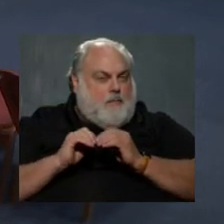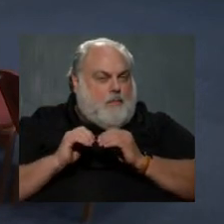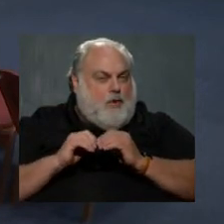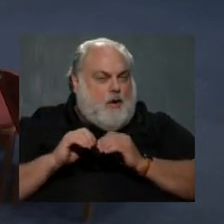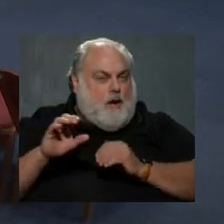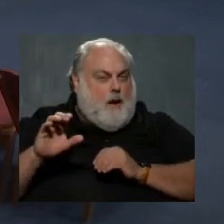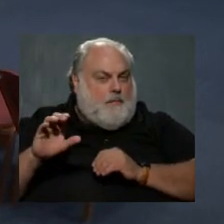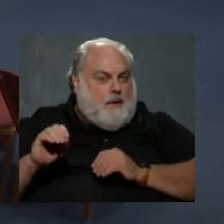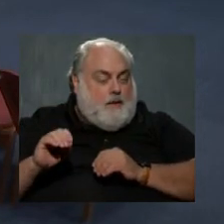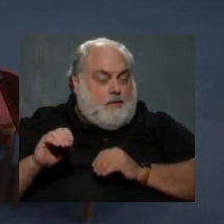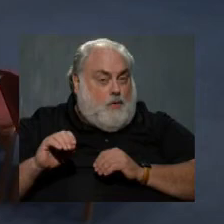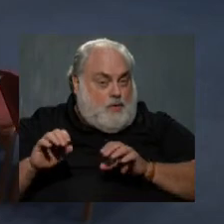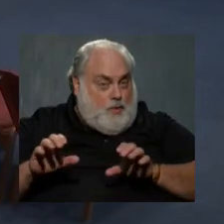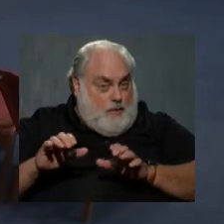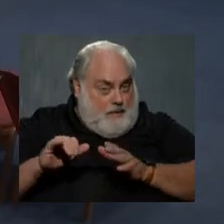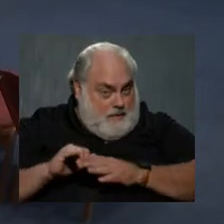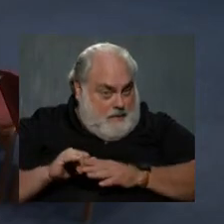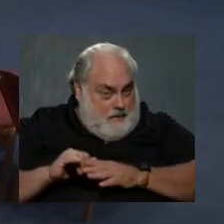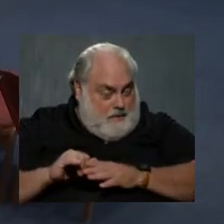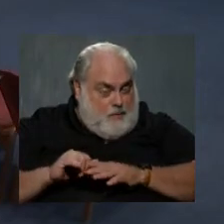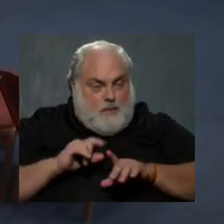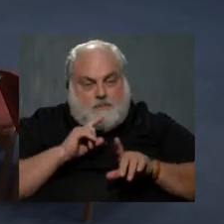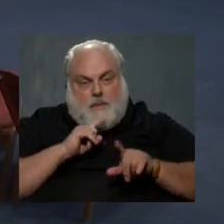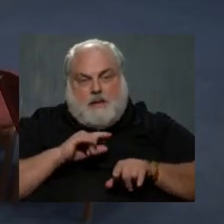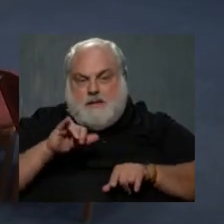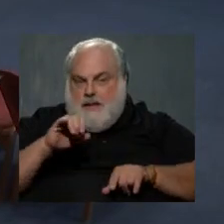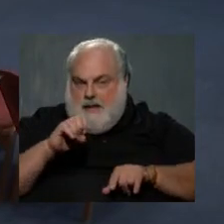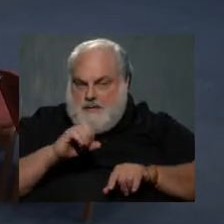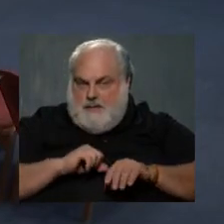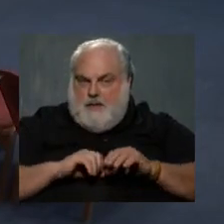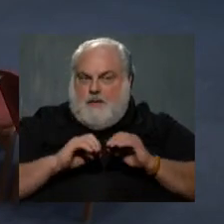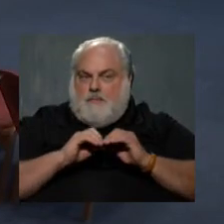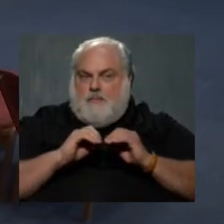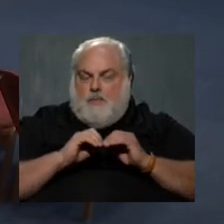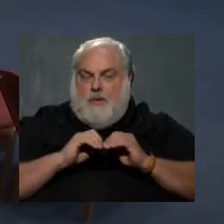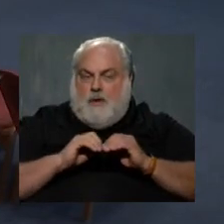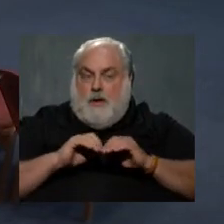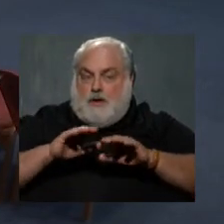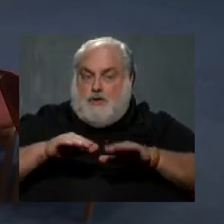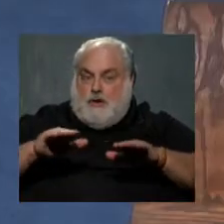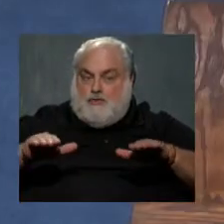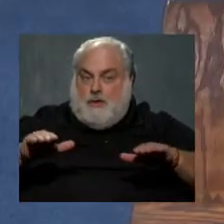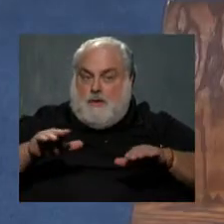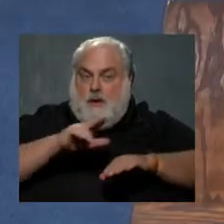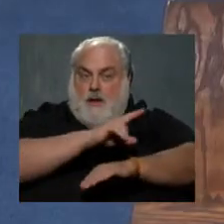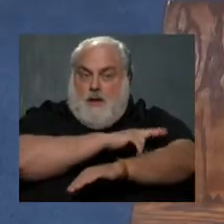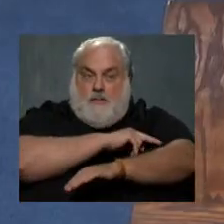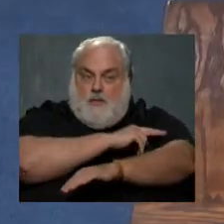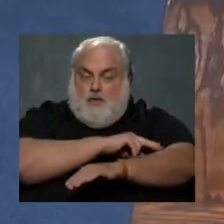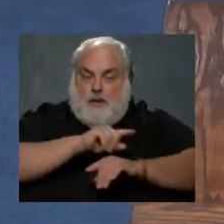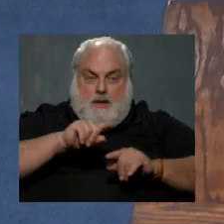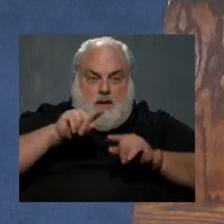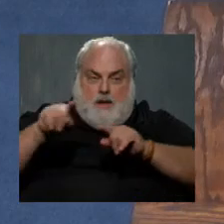are doing? Yes, absolutely. In fact, you might remember Children's Hospital. You can't go to